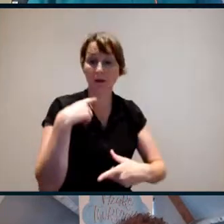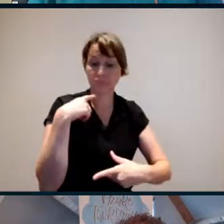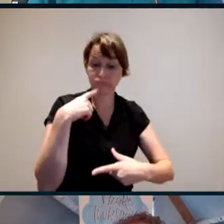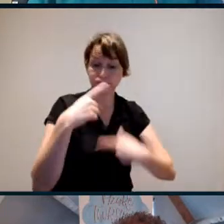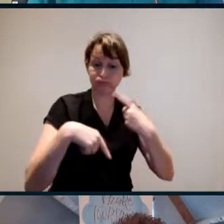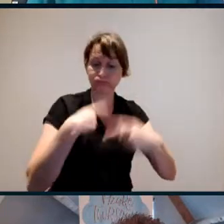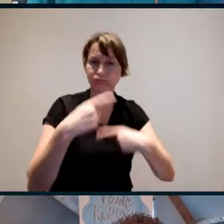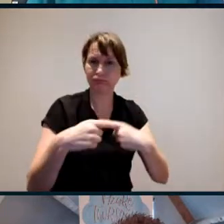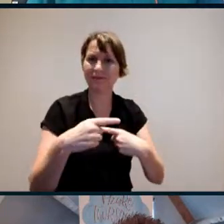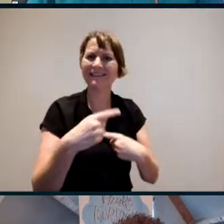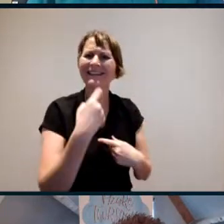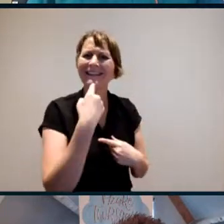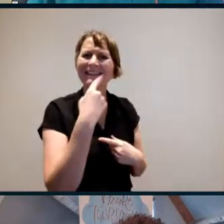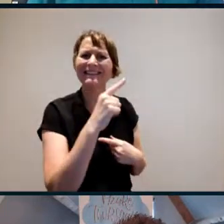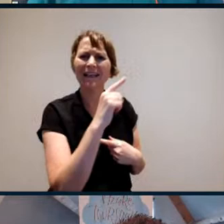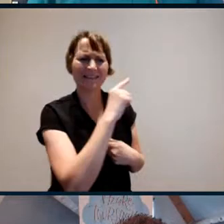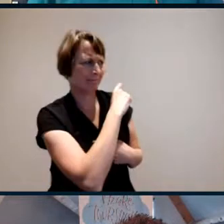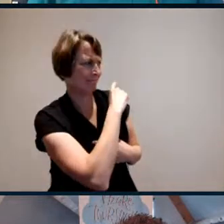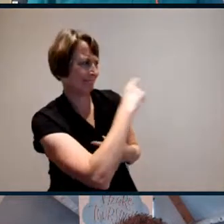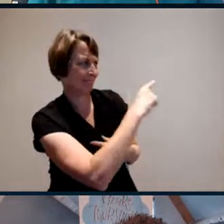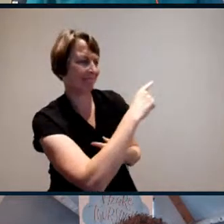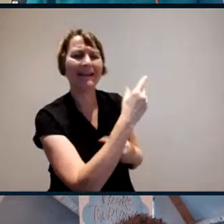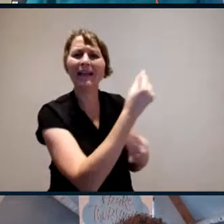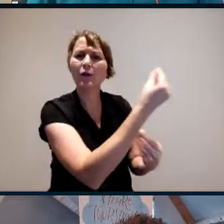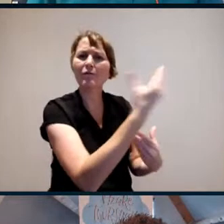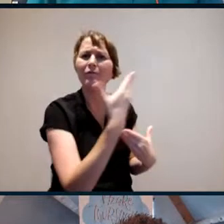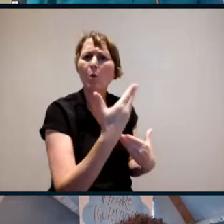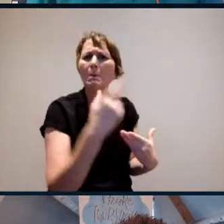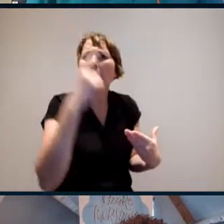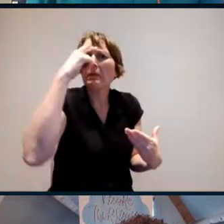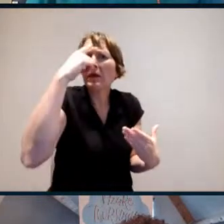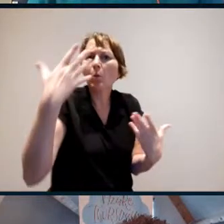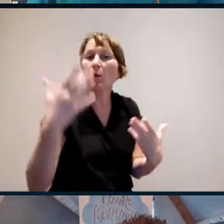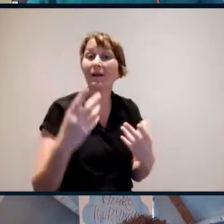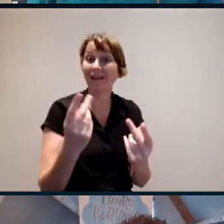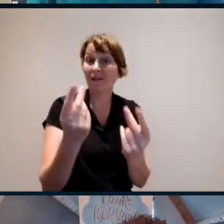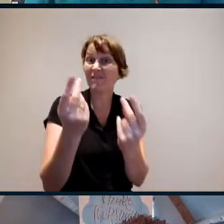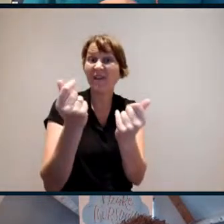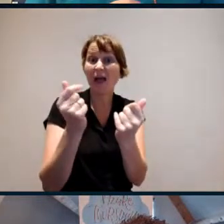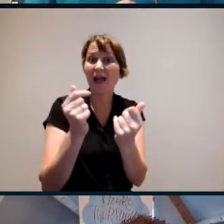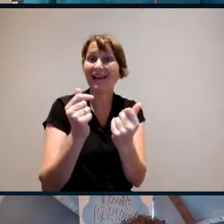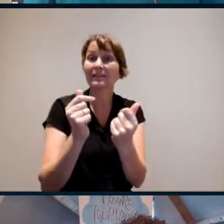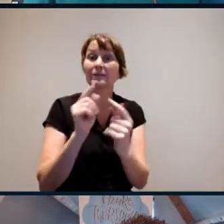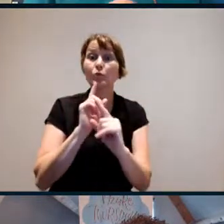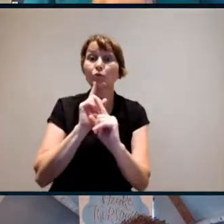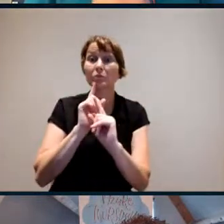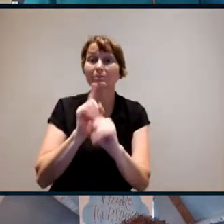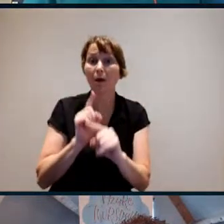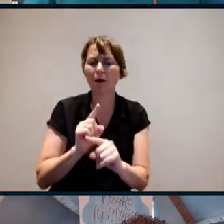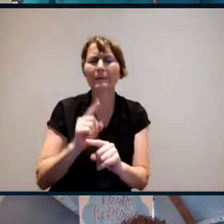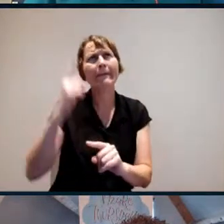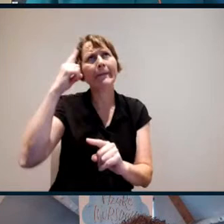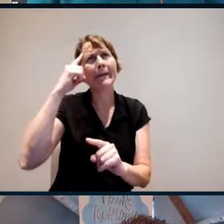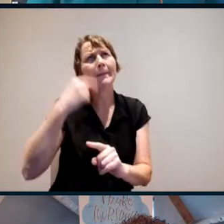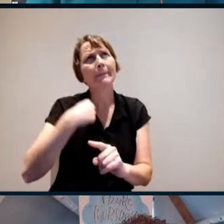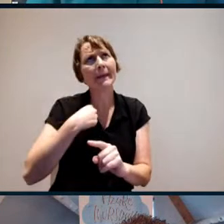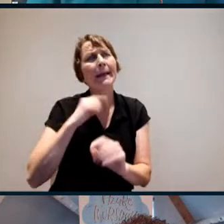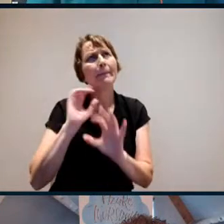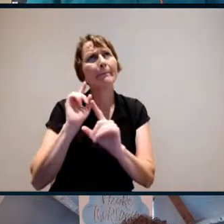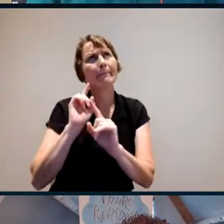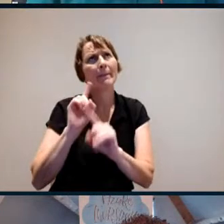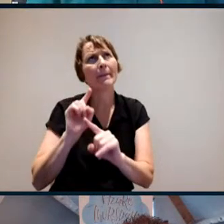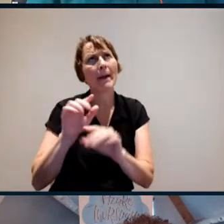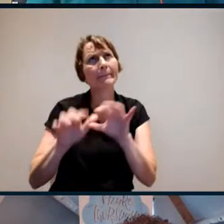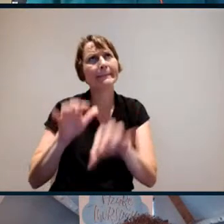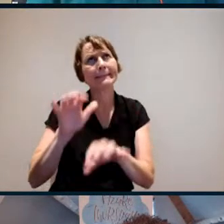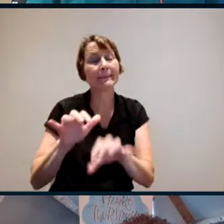you think. And that is a quick survey that you can fill out. And when you do that, that is really helpful to the team because